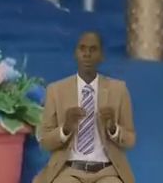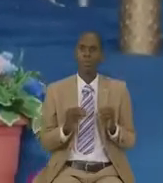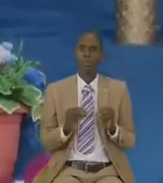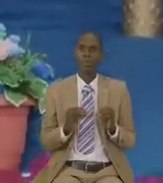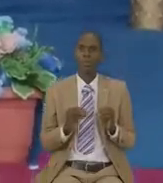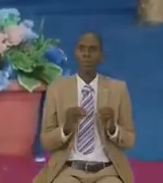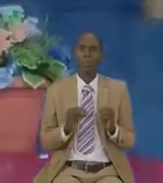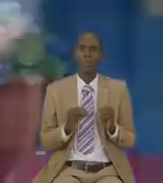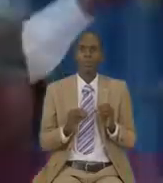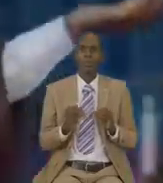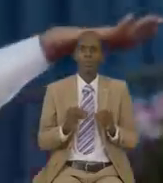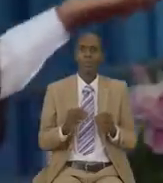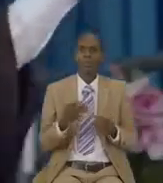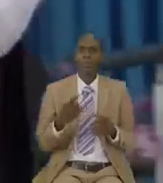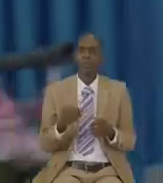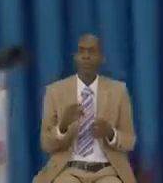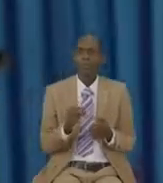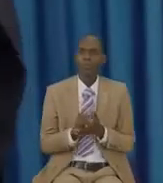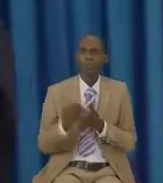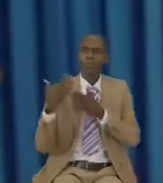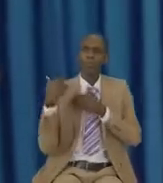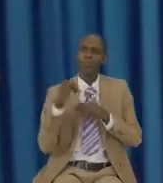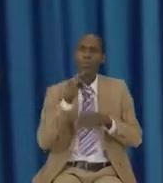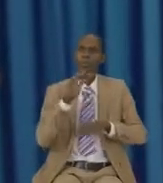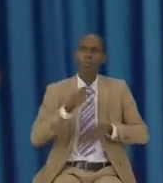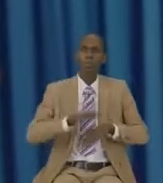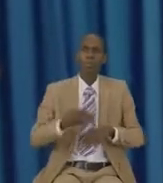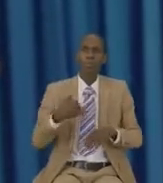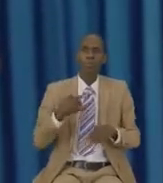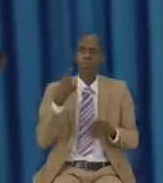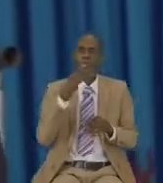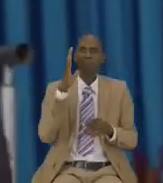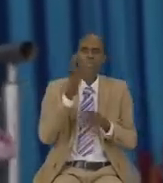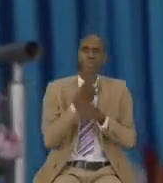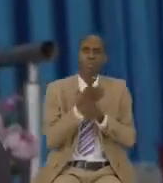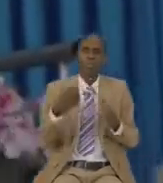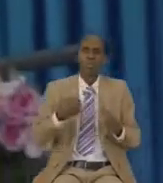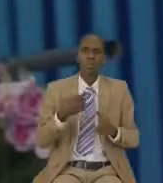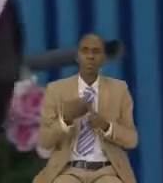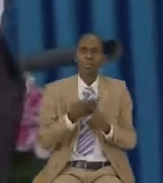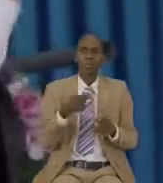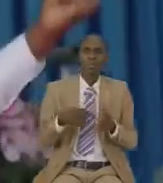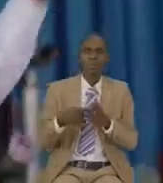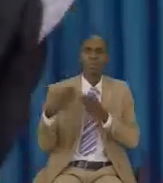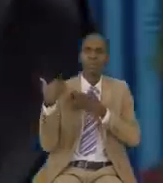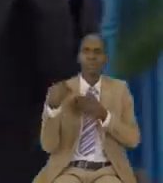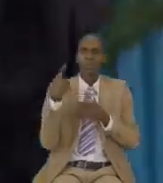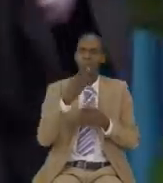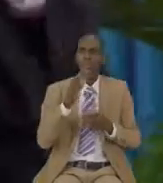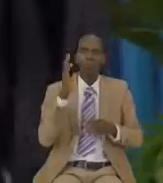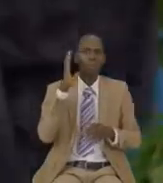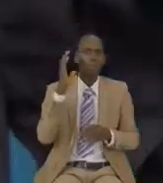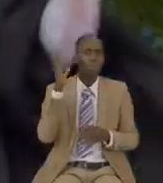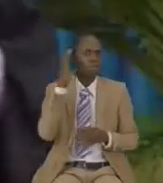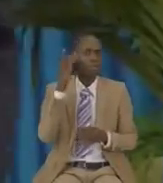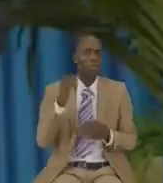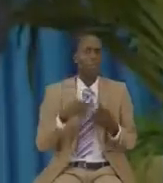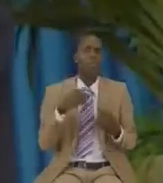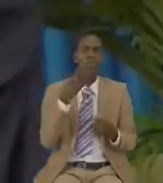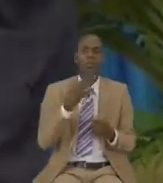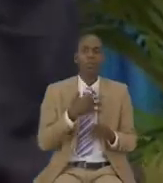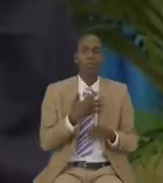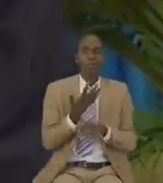Oh, the burden on me is to, who will deliver me from this failure? Who will hearken unto the voice of my plea?